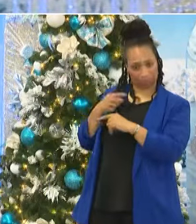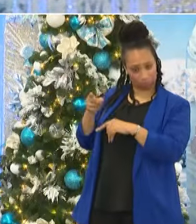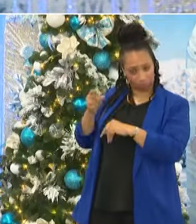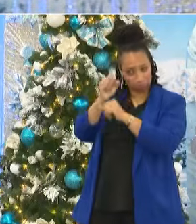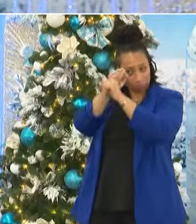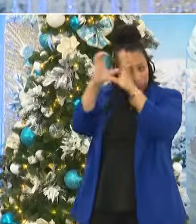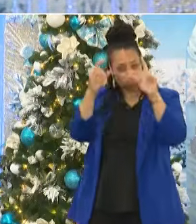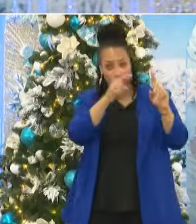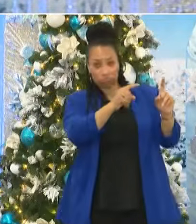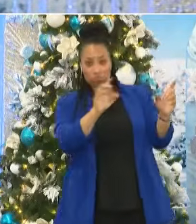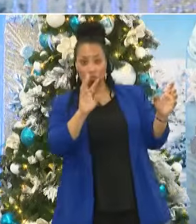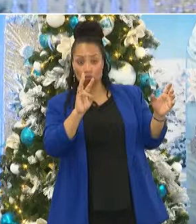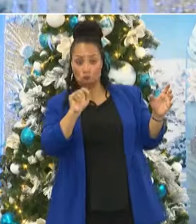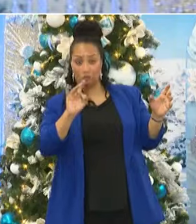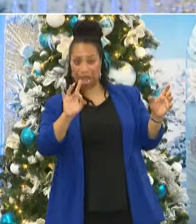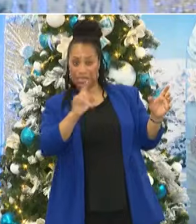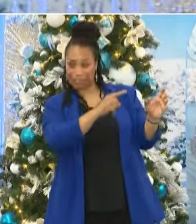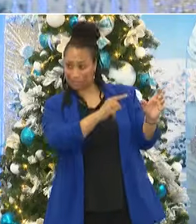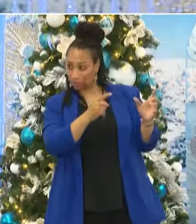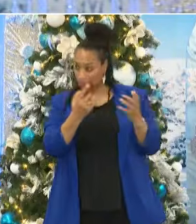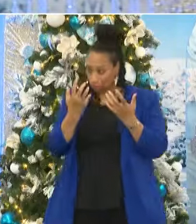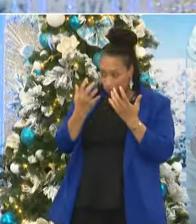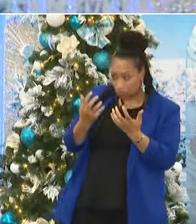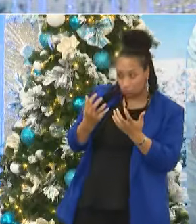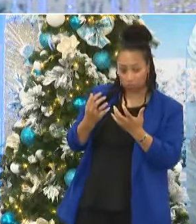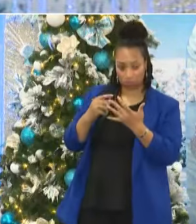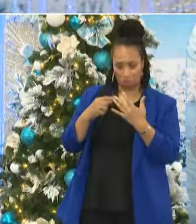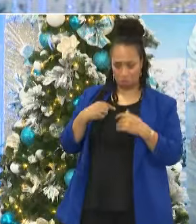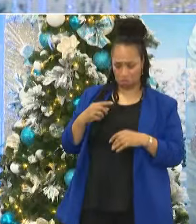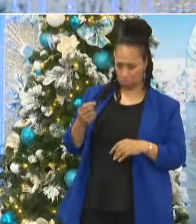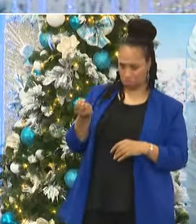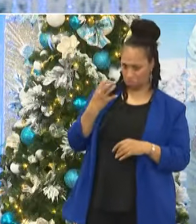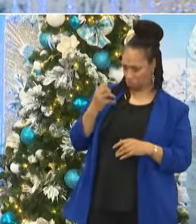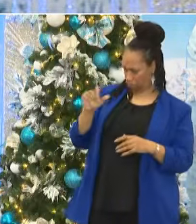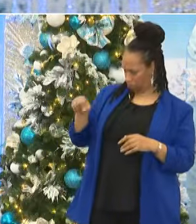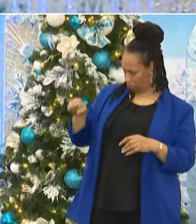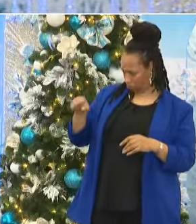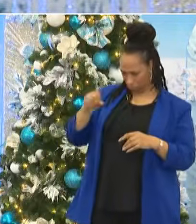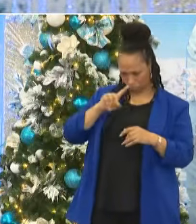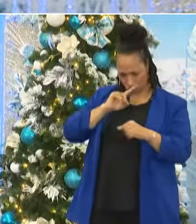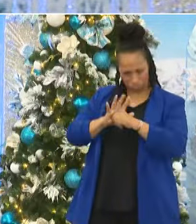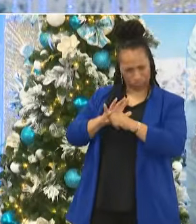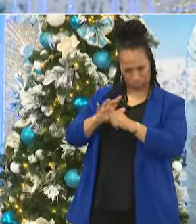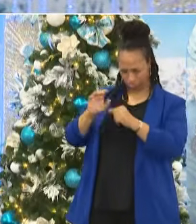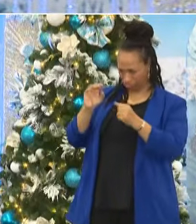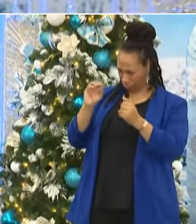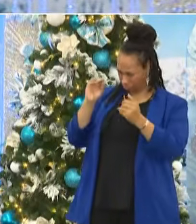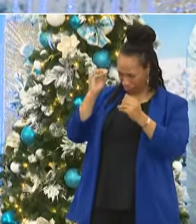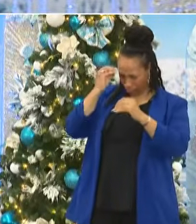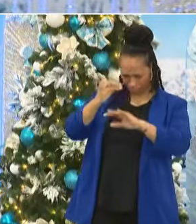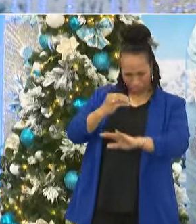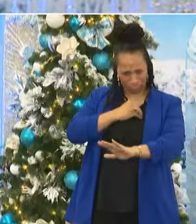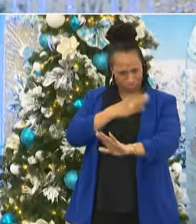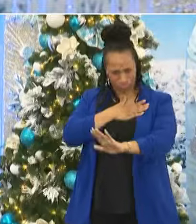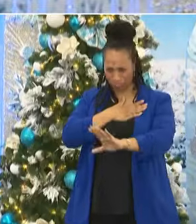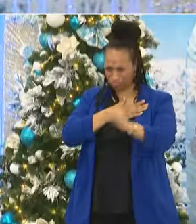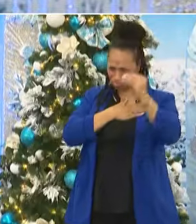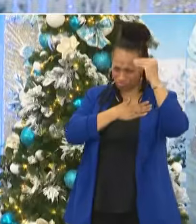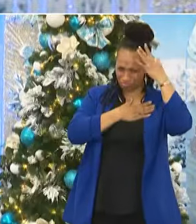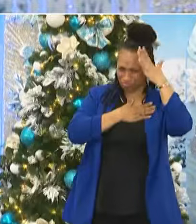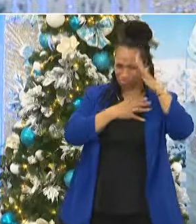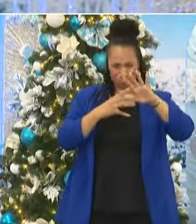said, Mr. Barry, I promise you I will. And so when I look at the schools, when I look at the